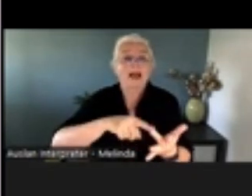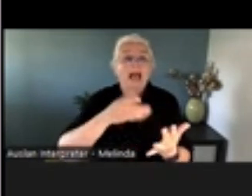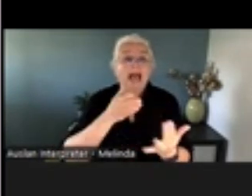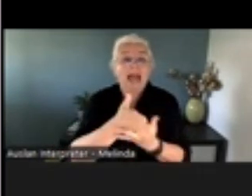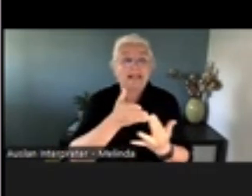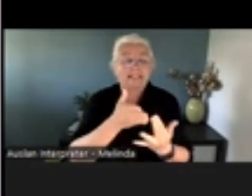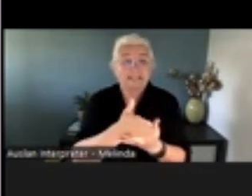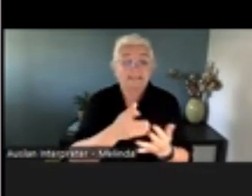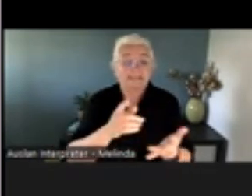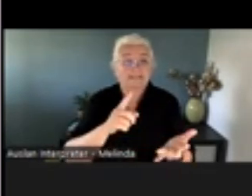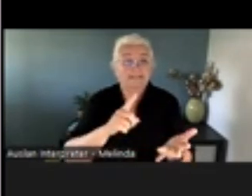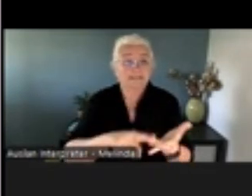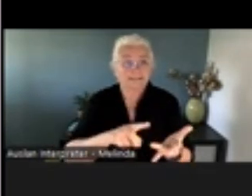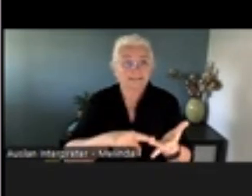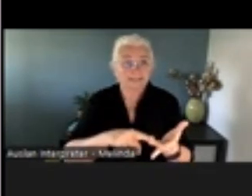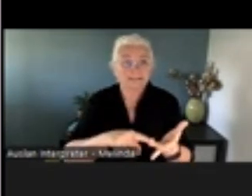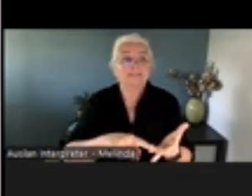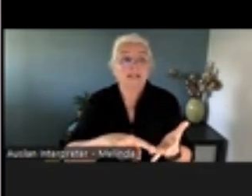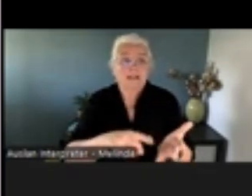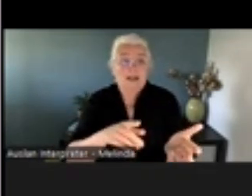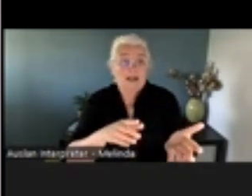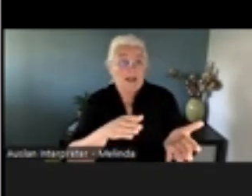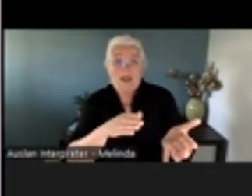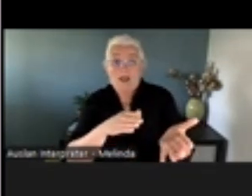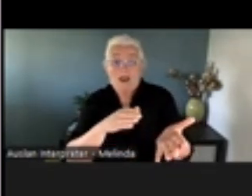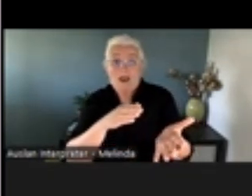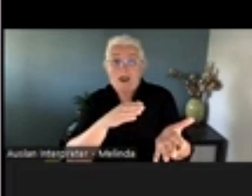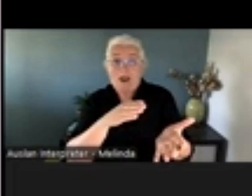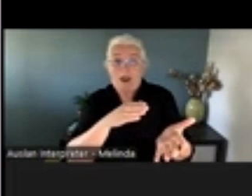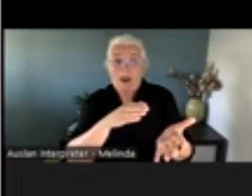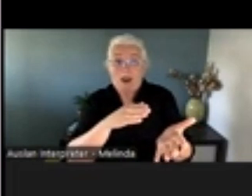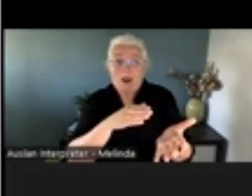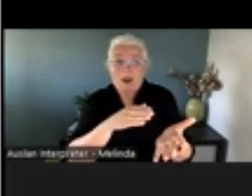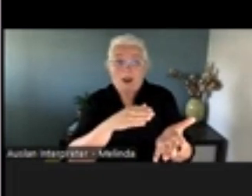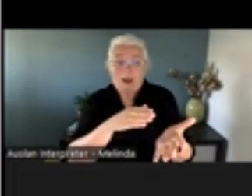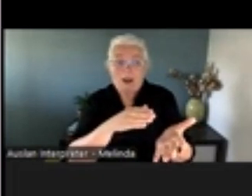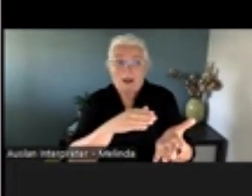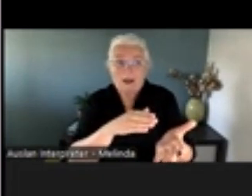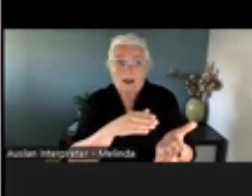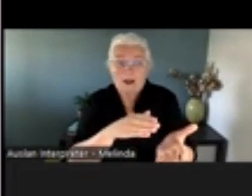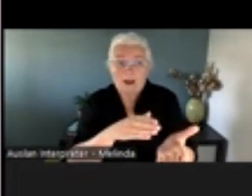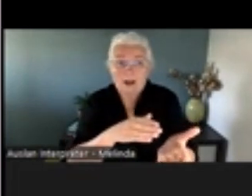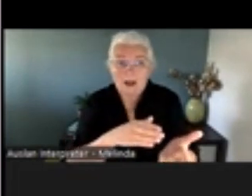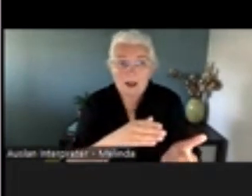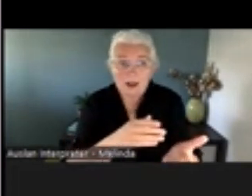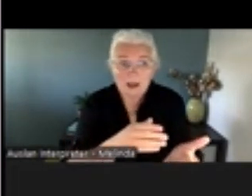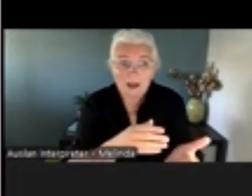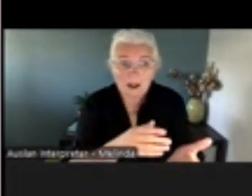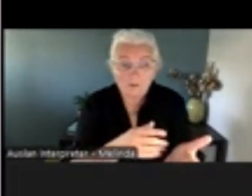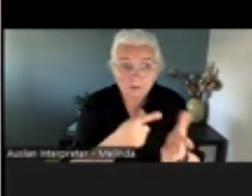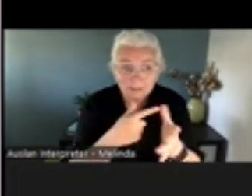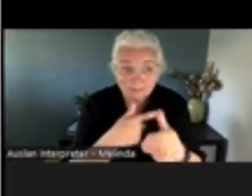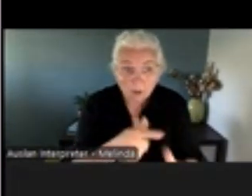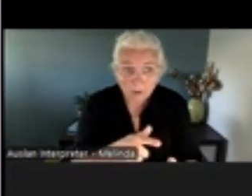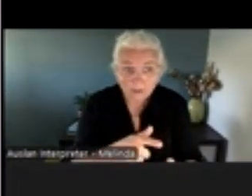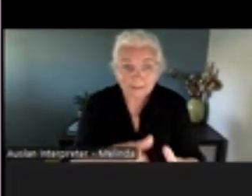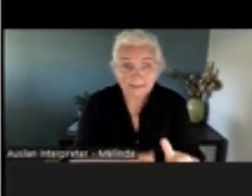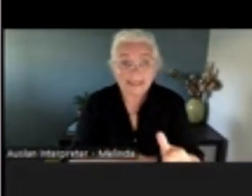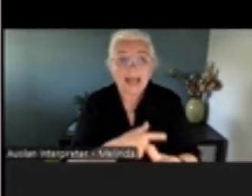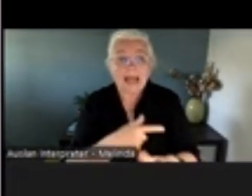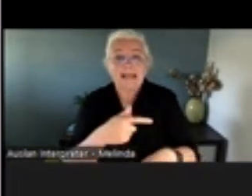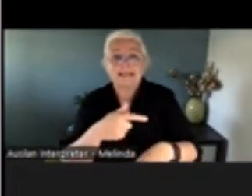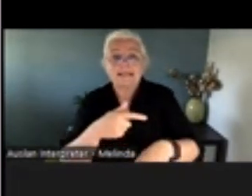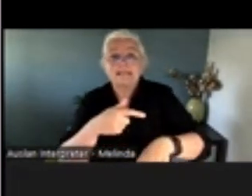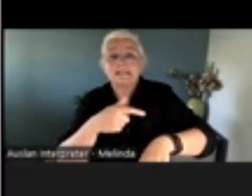can see on the screen, we actually have a poster version of the iStart tool with miniature definitions of each part